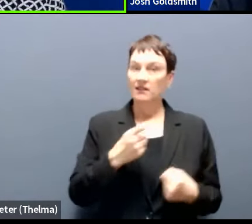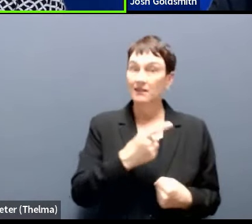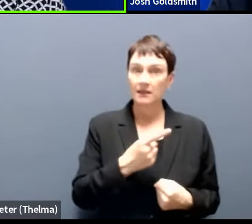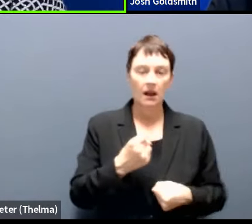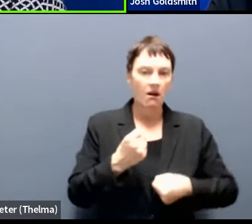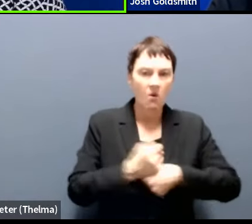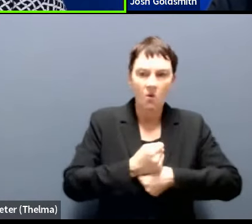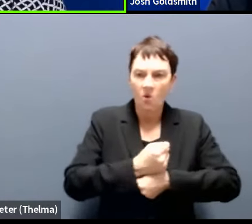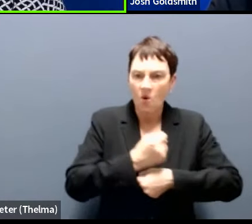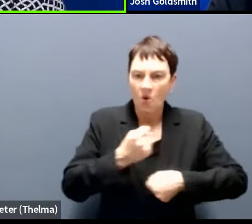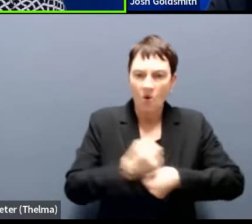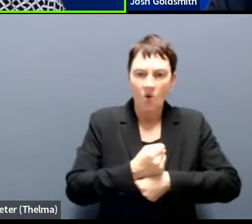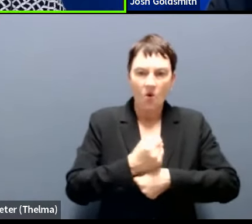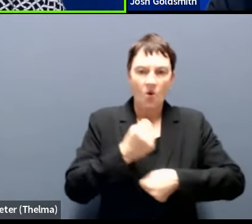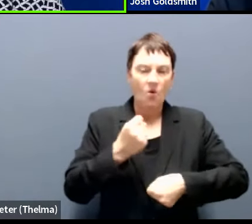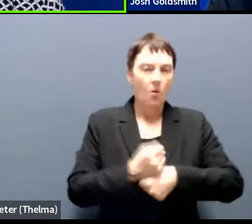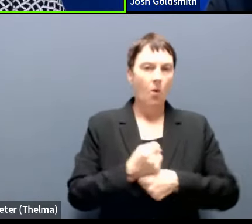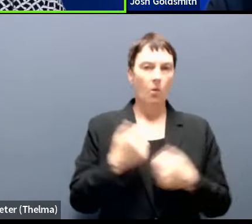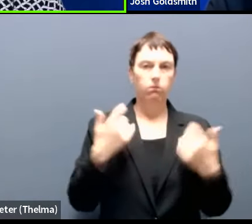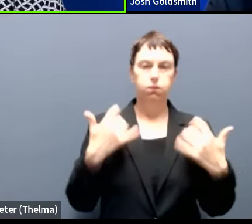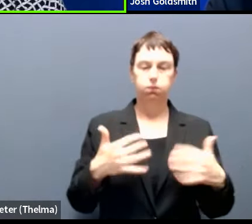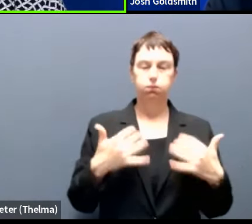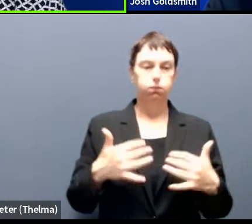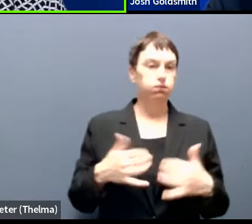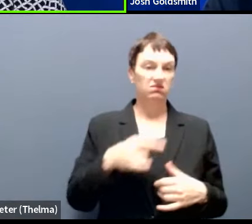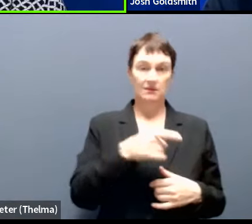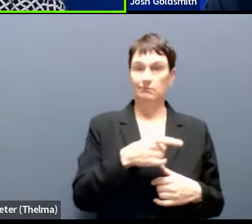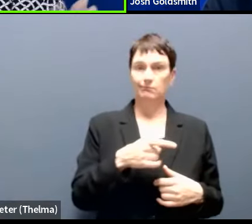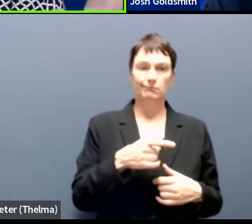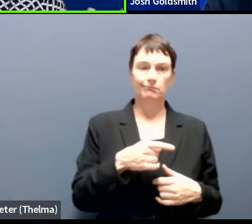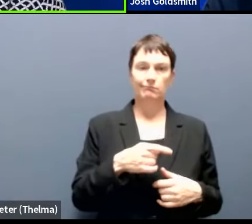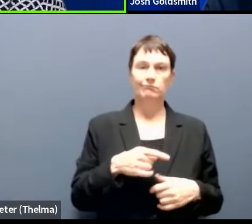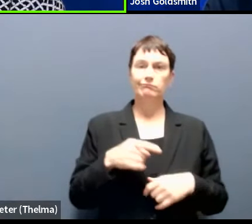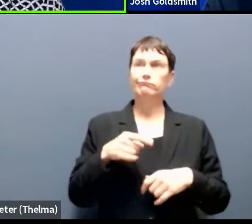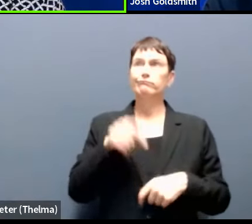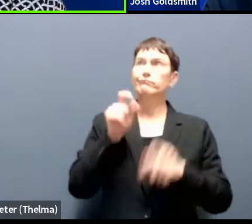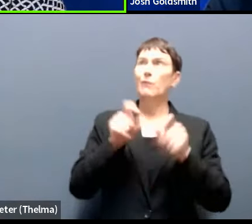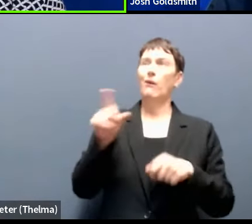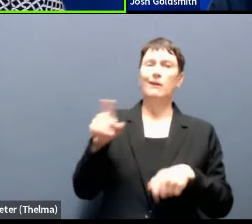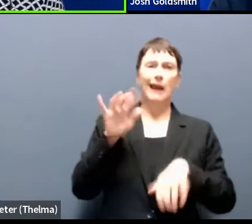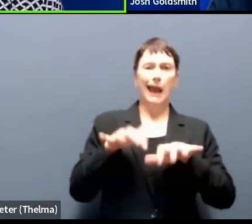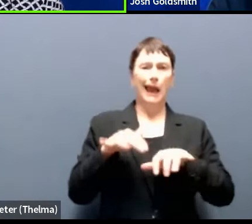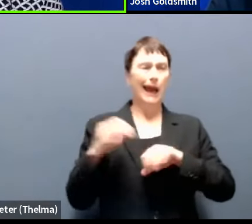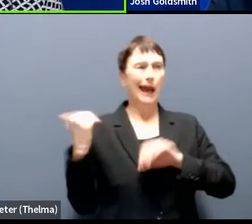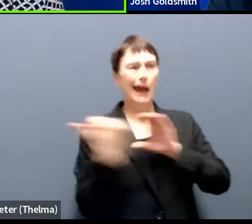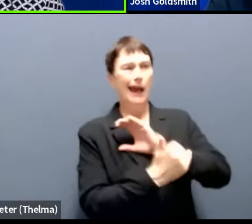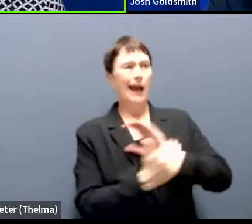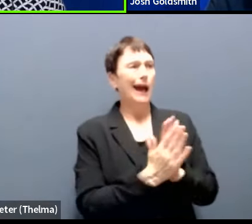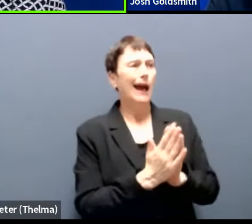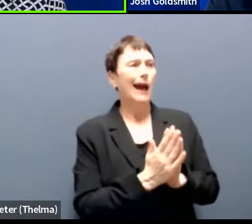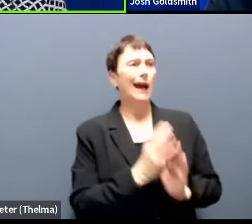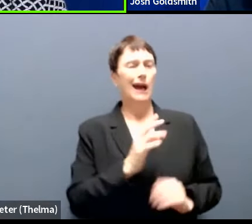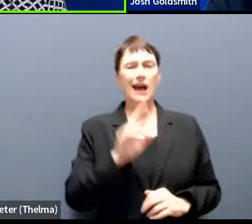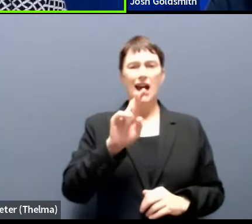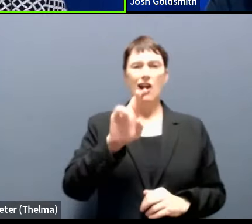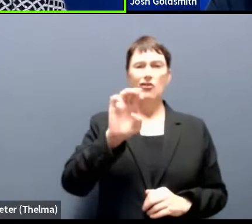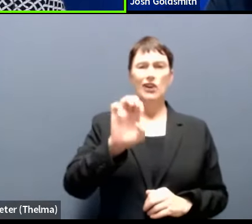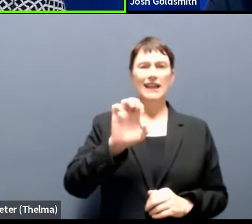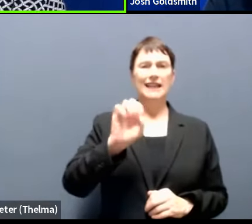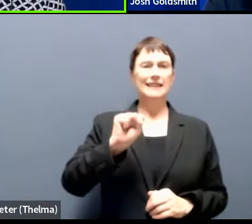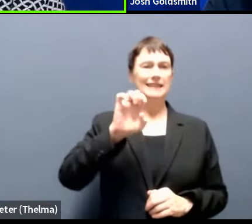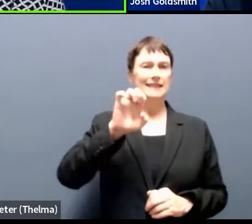are writing Josh to request, resets and all kinds of things, and he's taking care